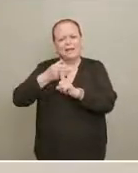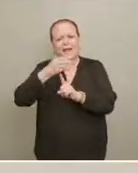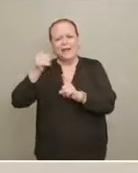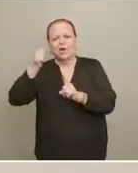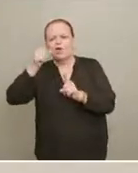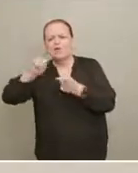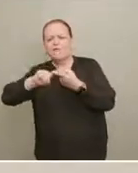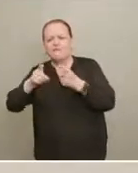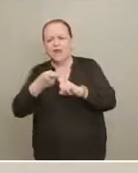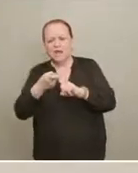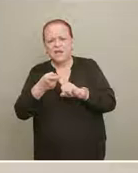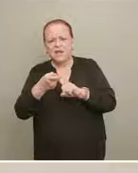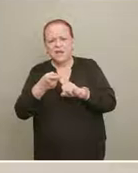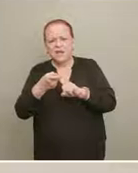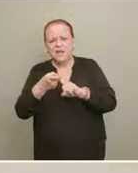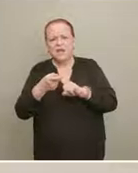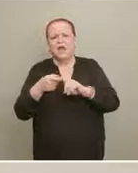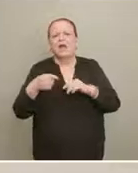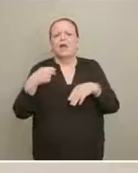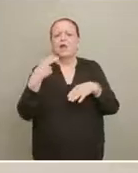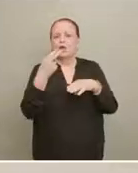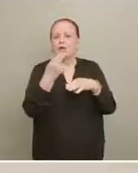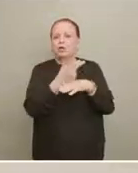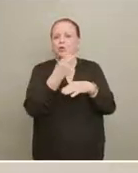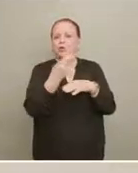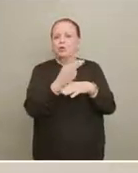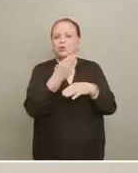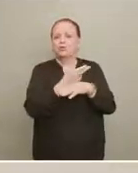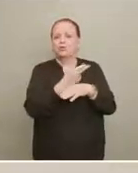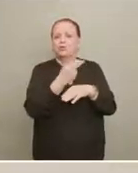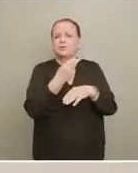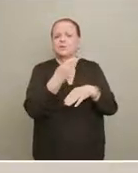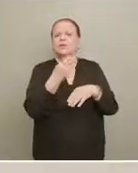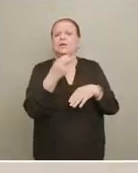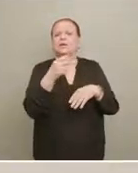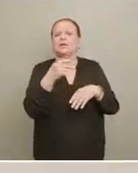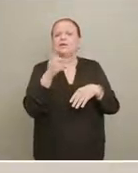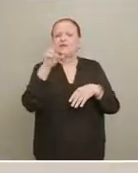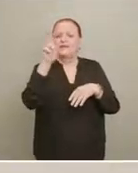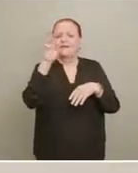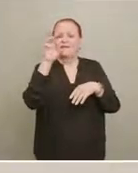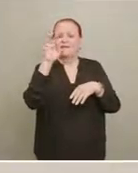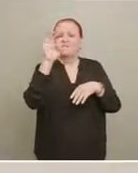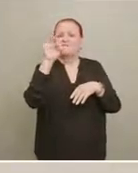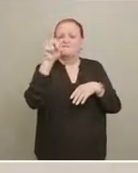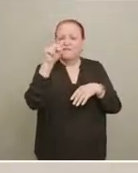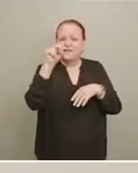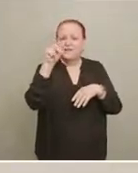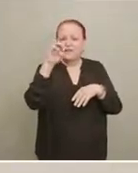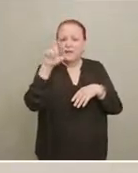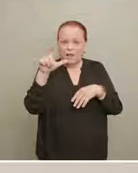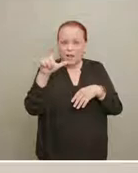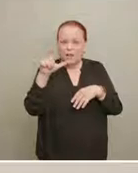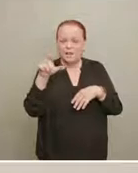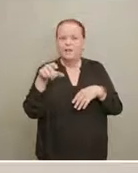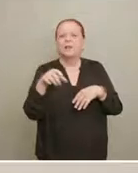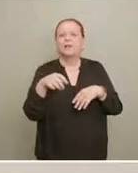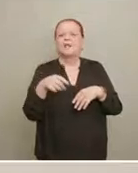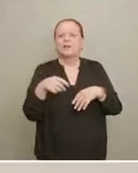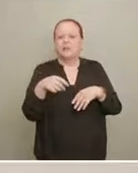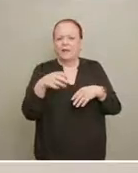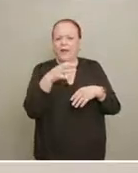they used a Xanax bar that was laced with fentanyl, and she found them embraced